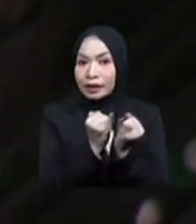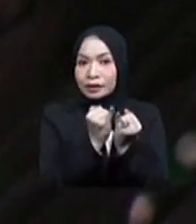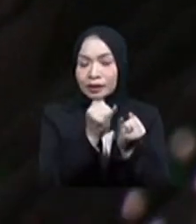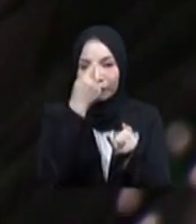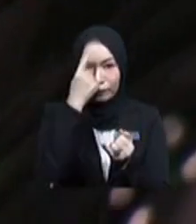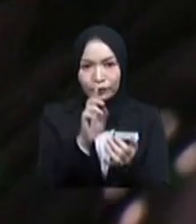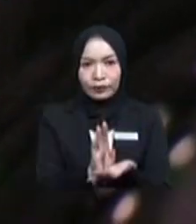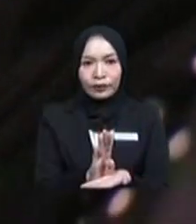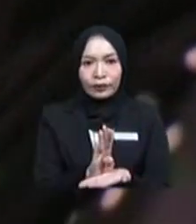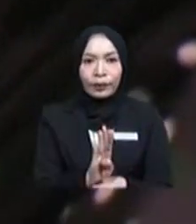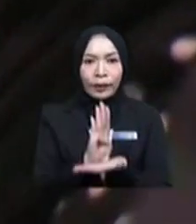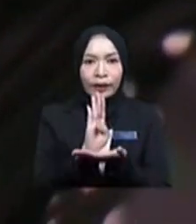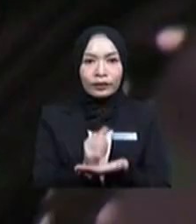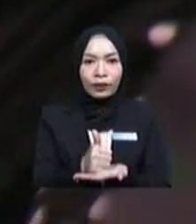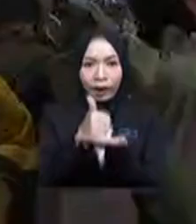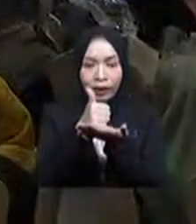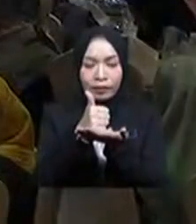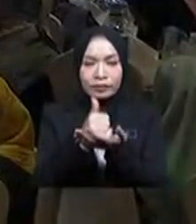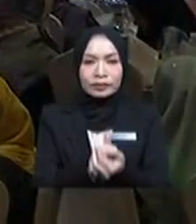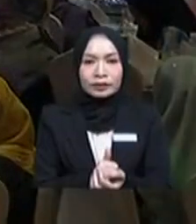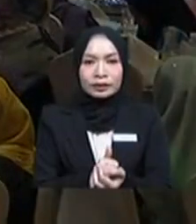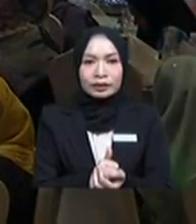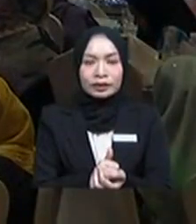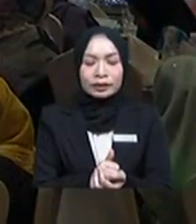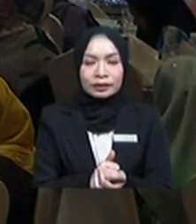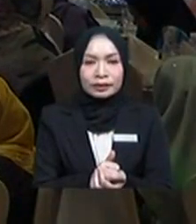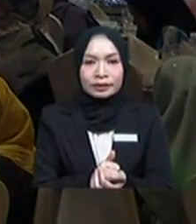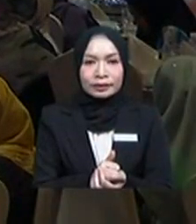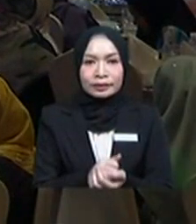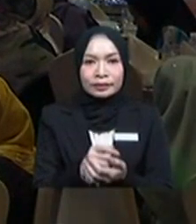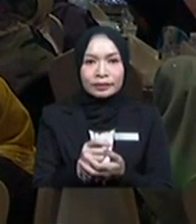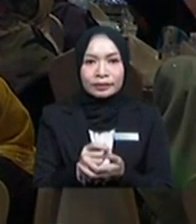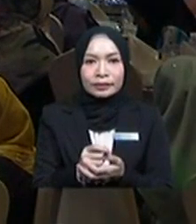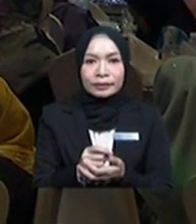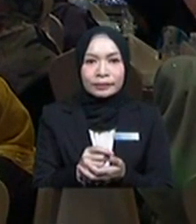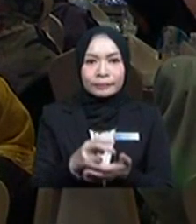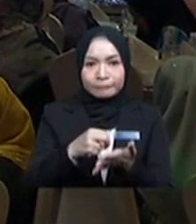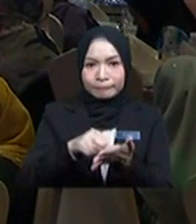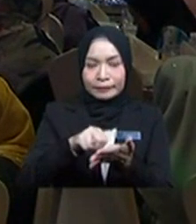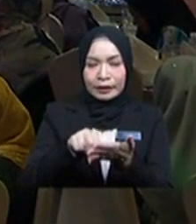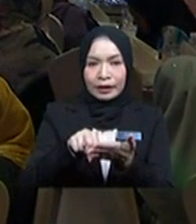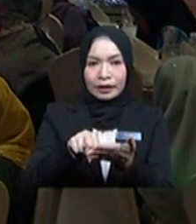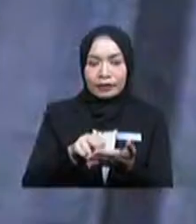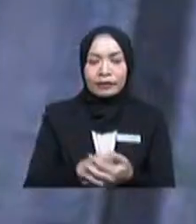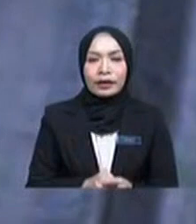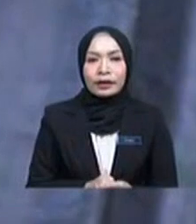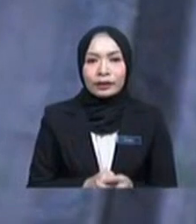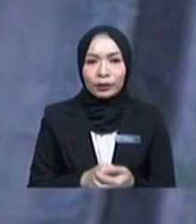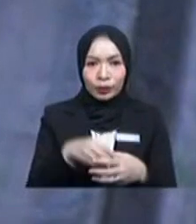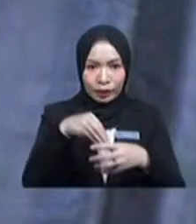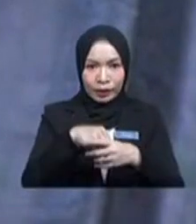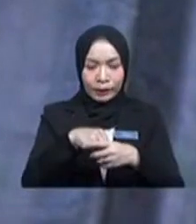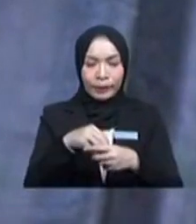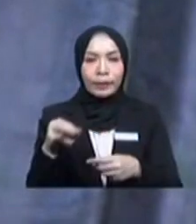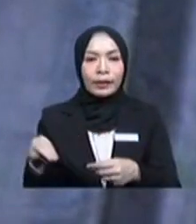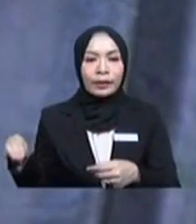skills, and positive attitudes by focusing on the 14 key elements. Students are instilled